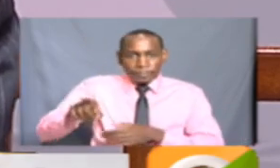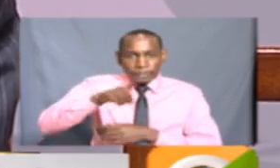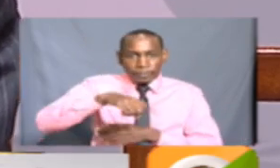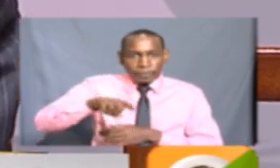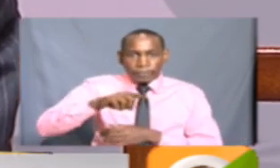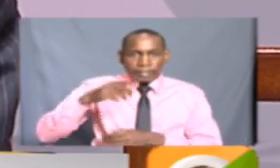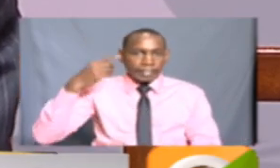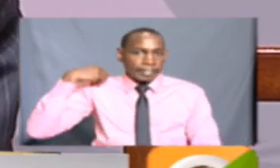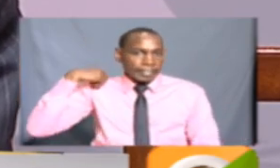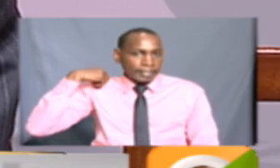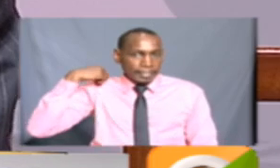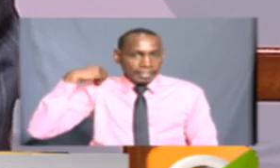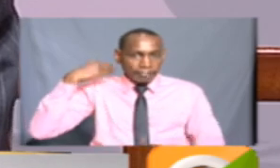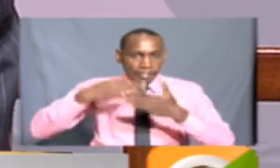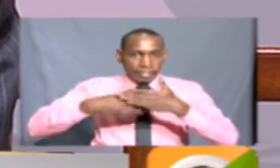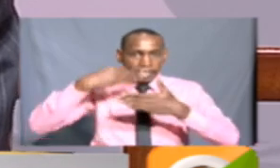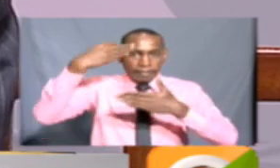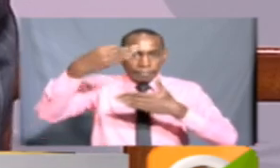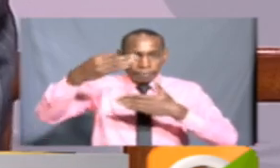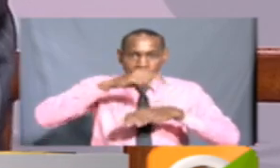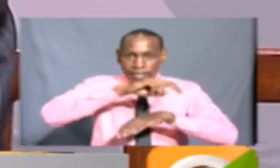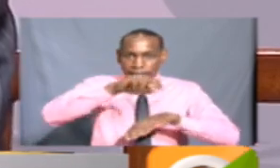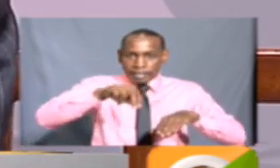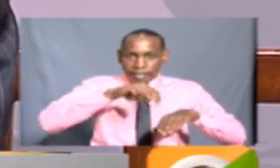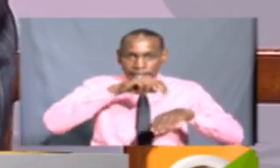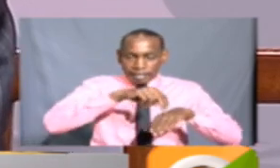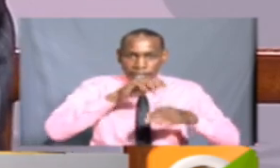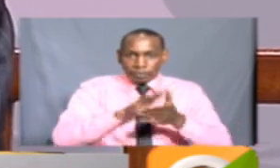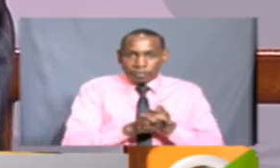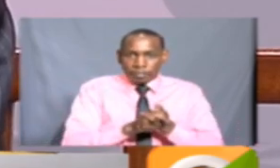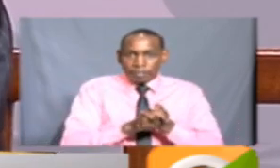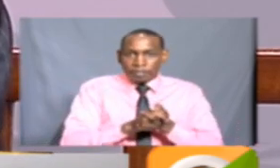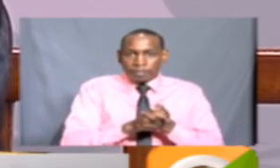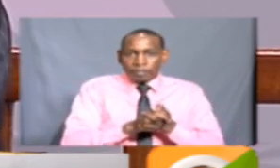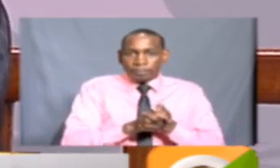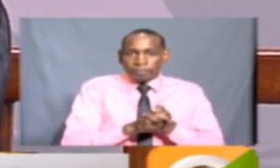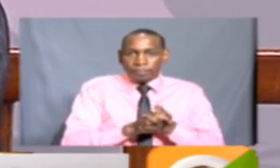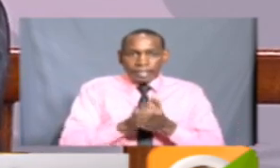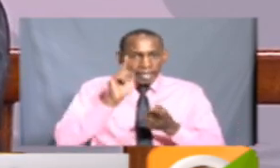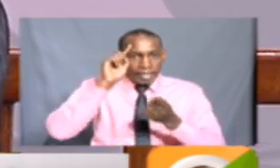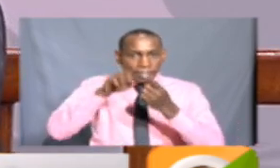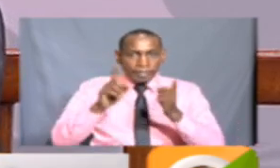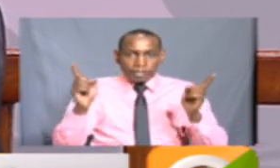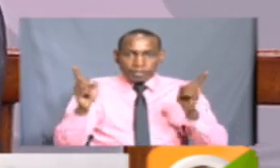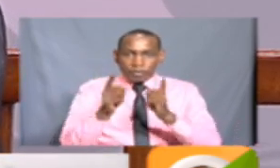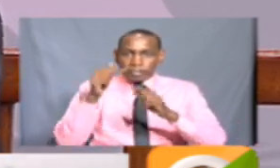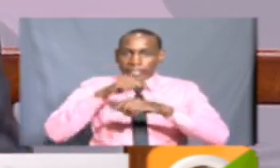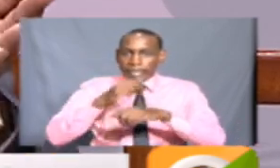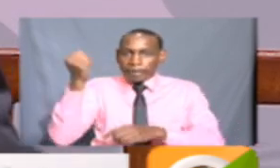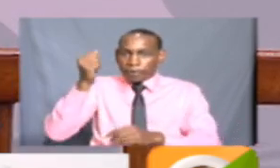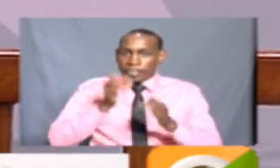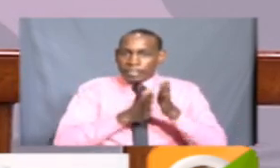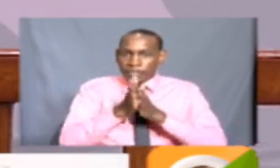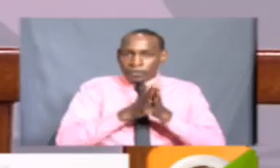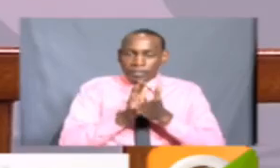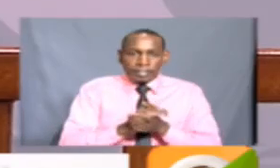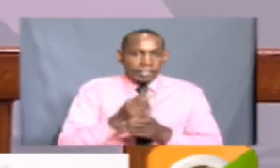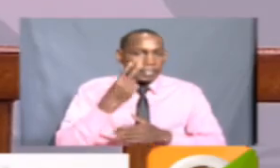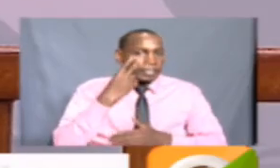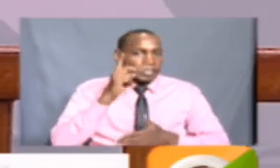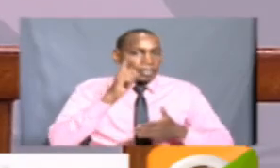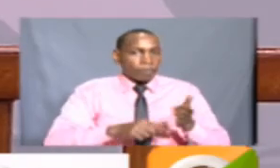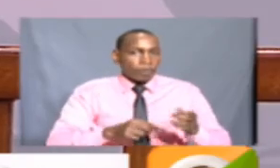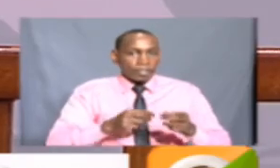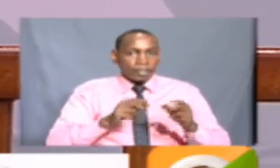sacrificing our future as a nation at the altar of short-term political interests. Look at the thing that we call